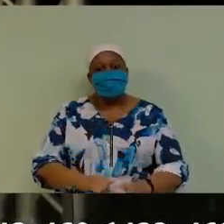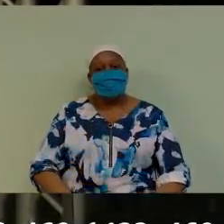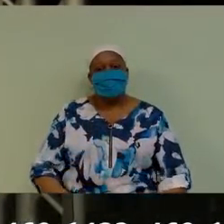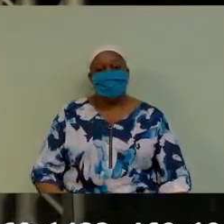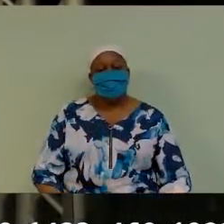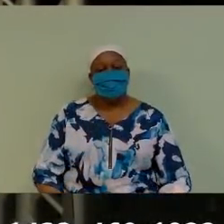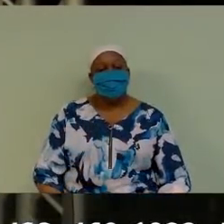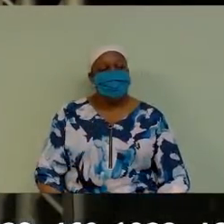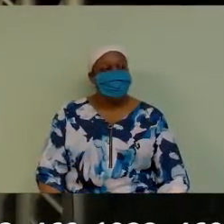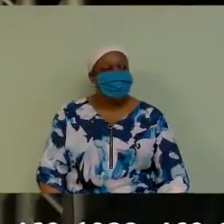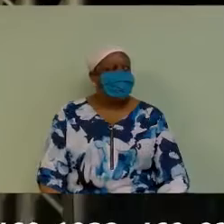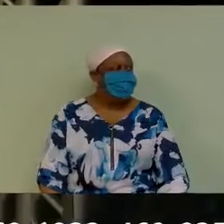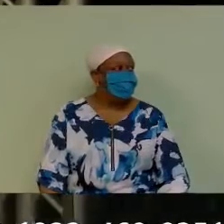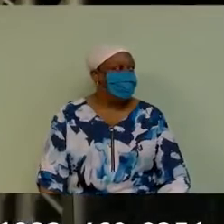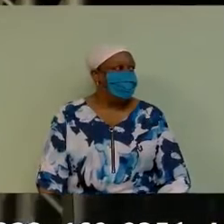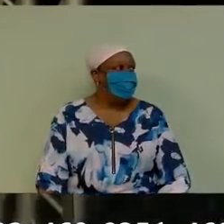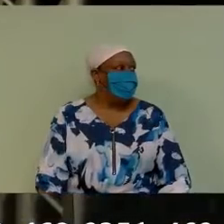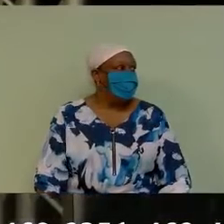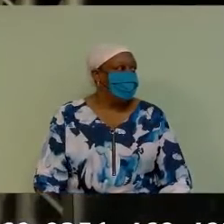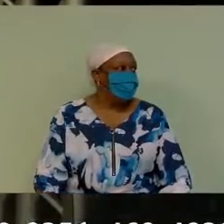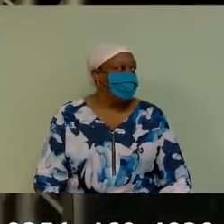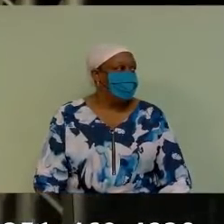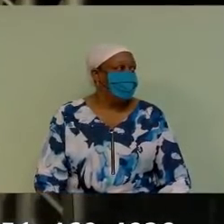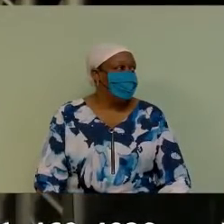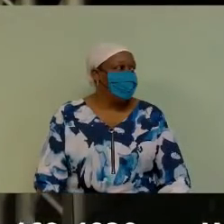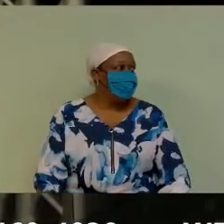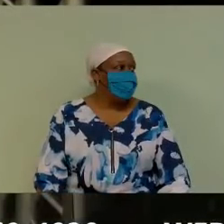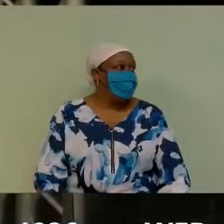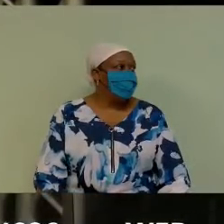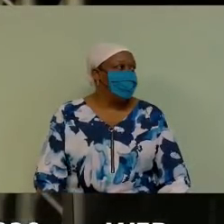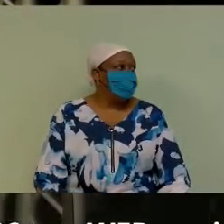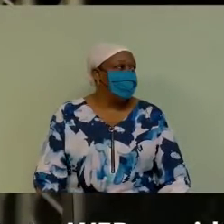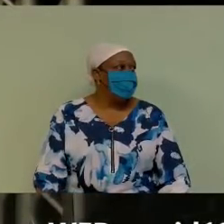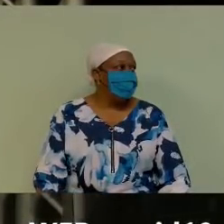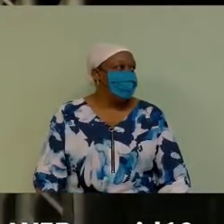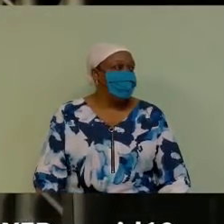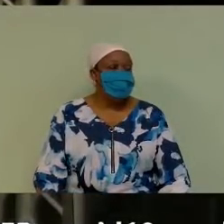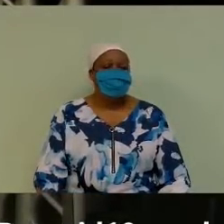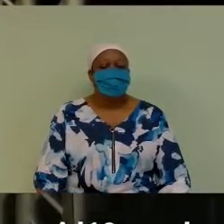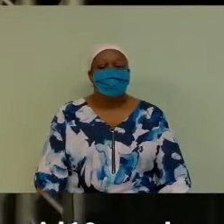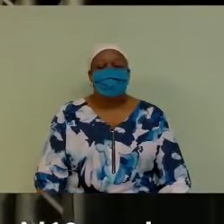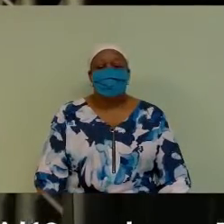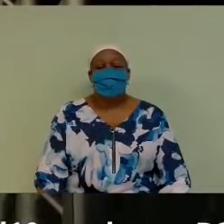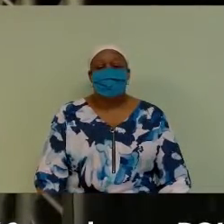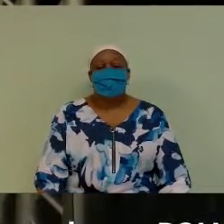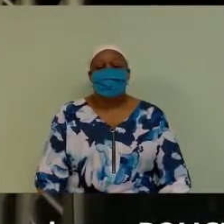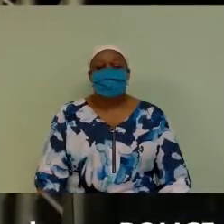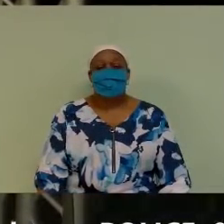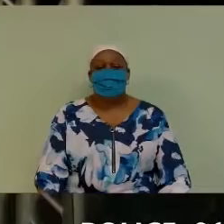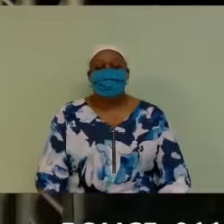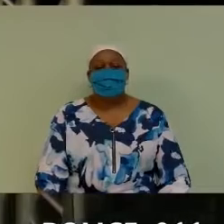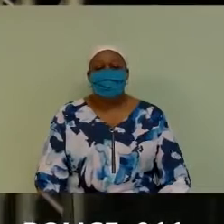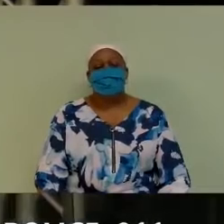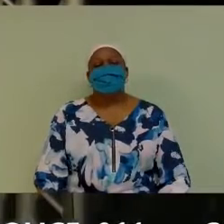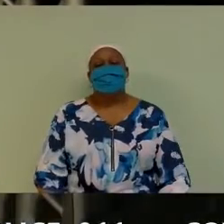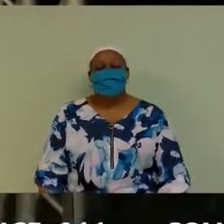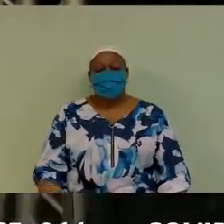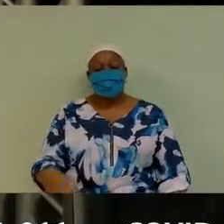These persons are considered essential workers and should be granted priority in any